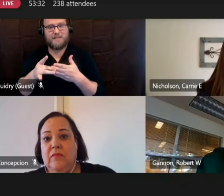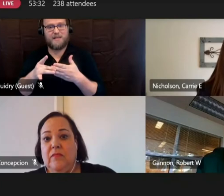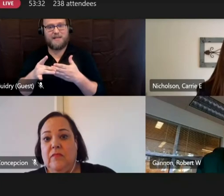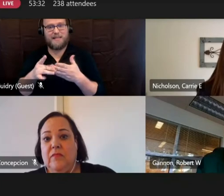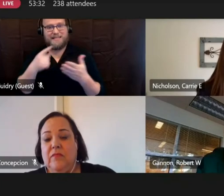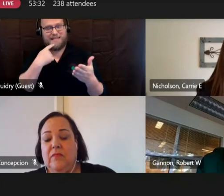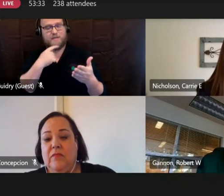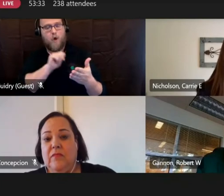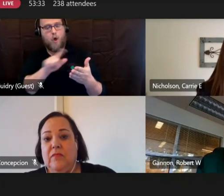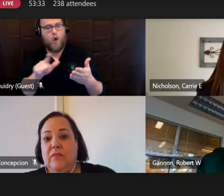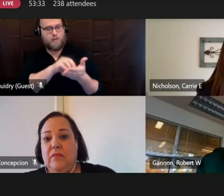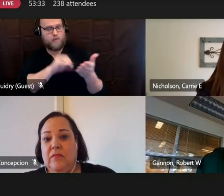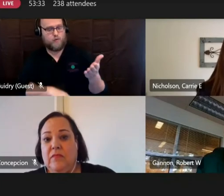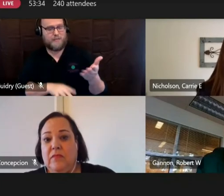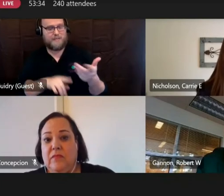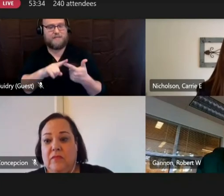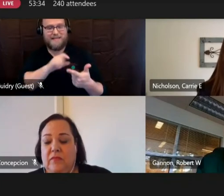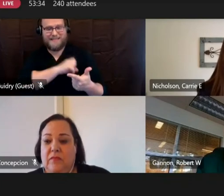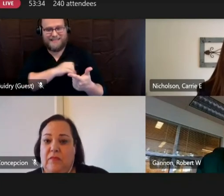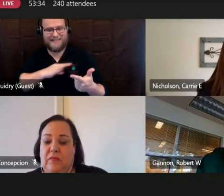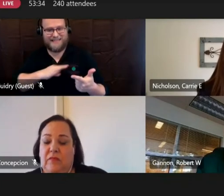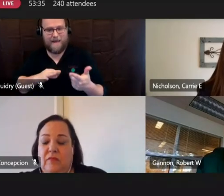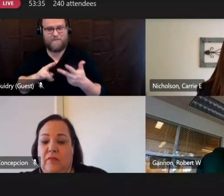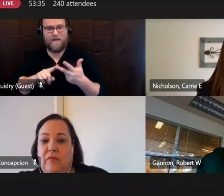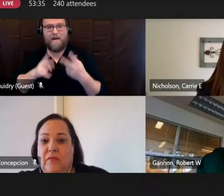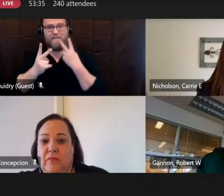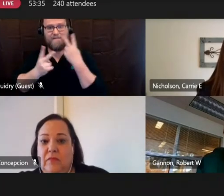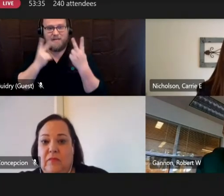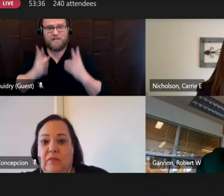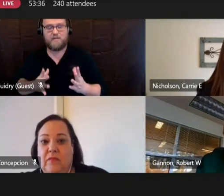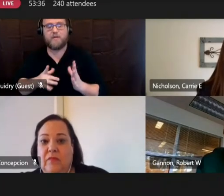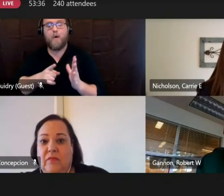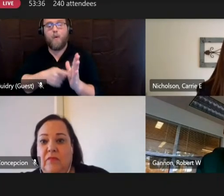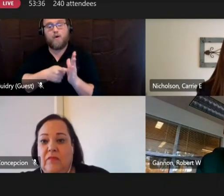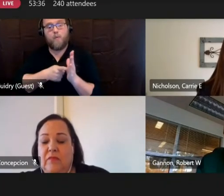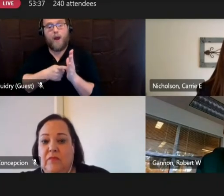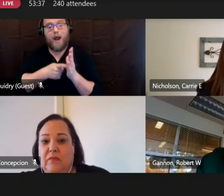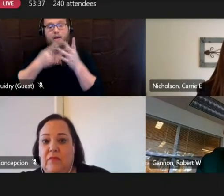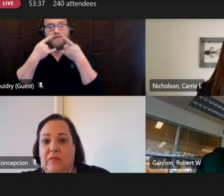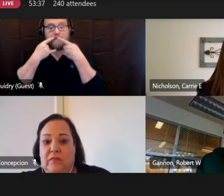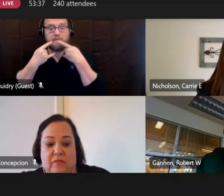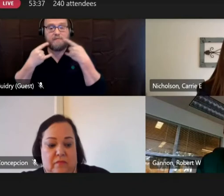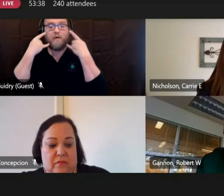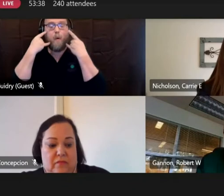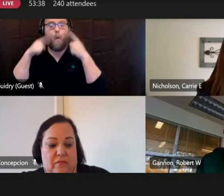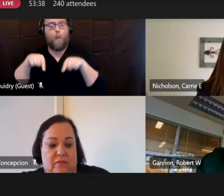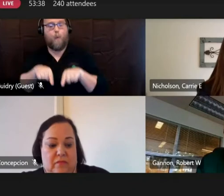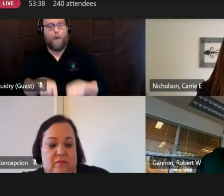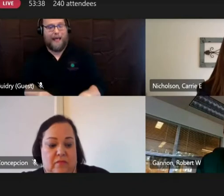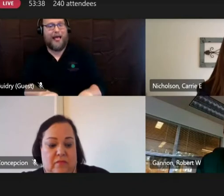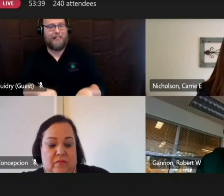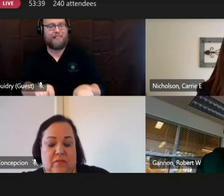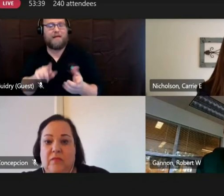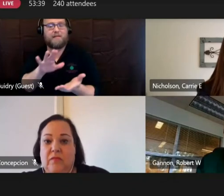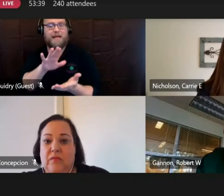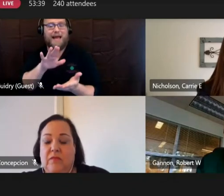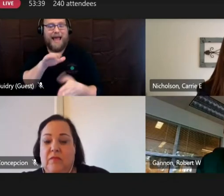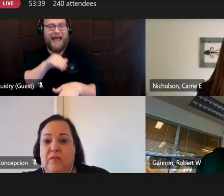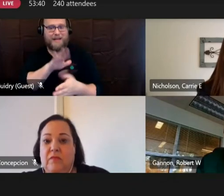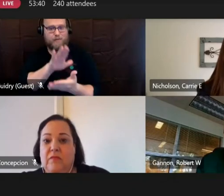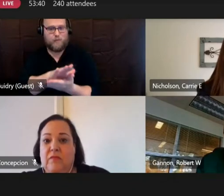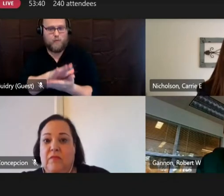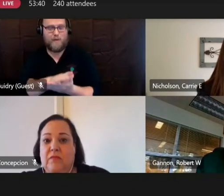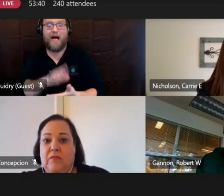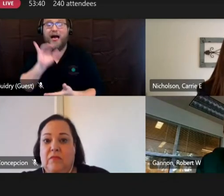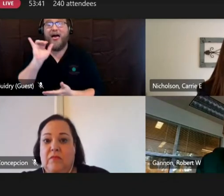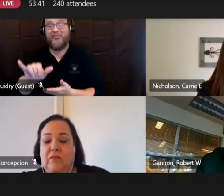visitors will be required to wear a face covering while at school. So that guidance remains the same,